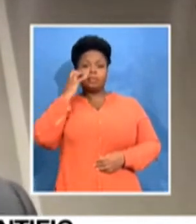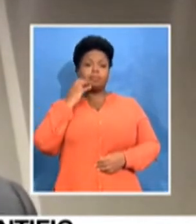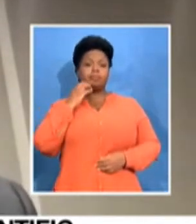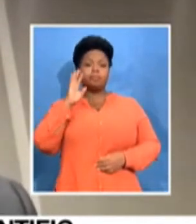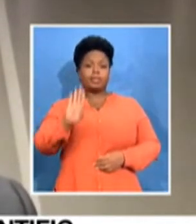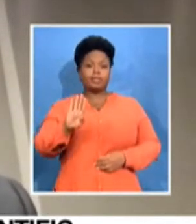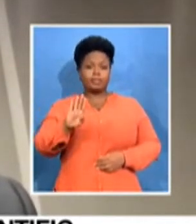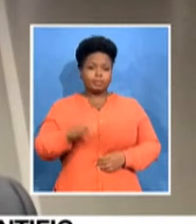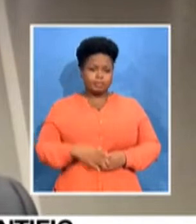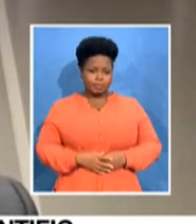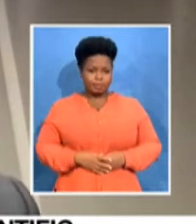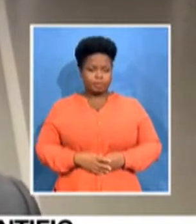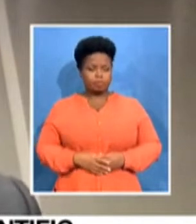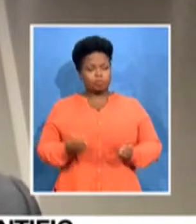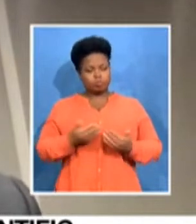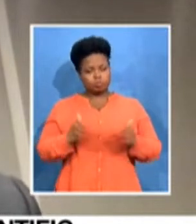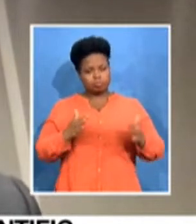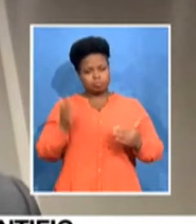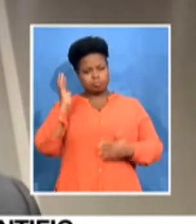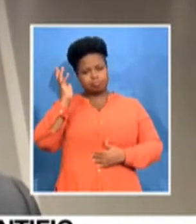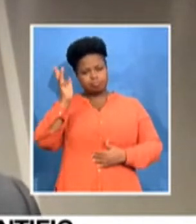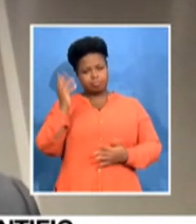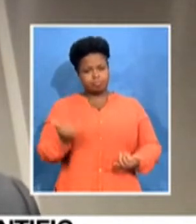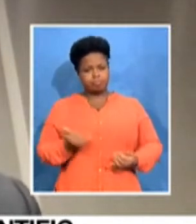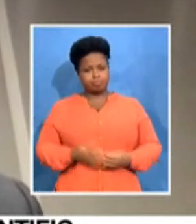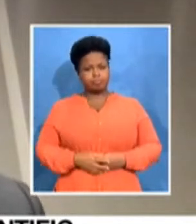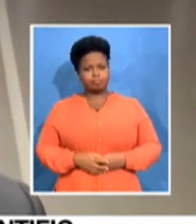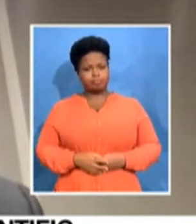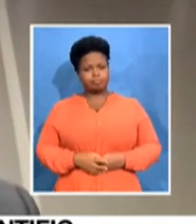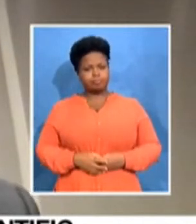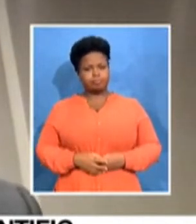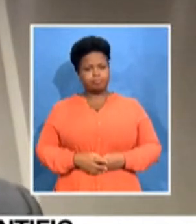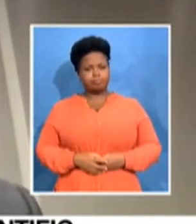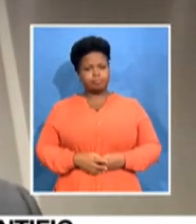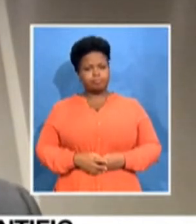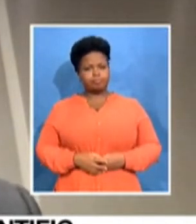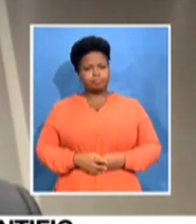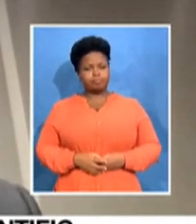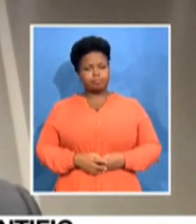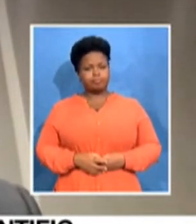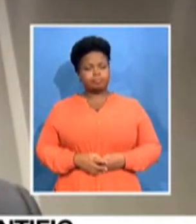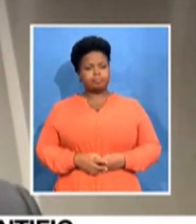briefing for us. Minister Nzimande, over to you.